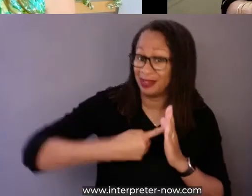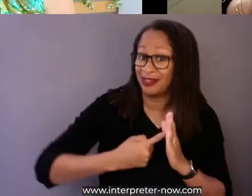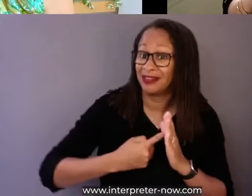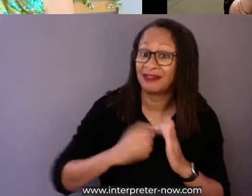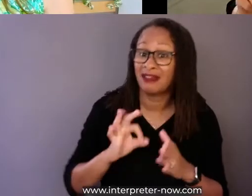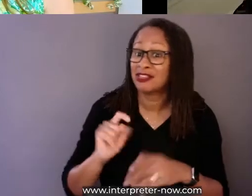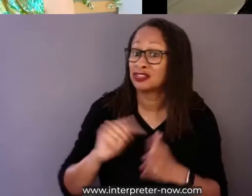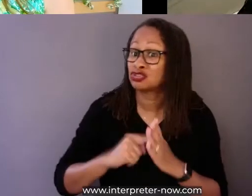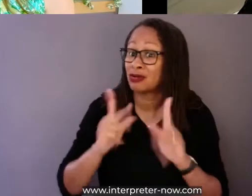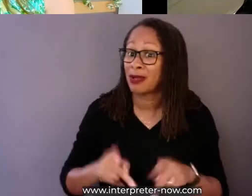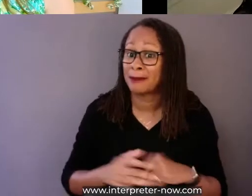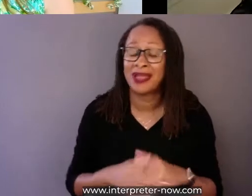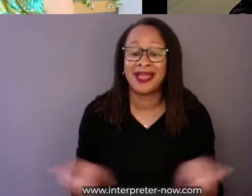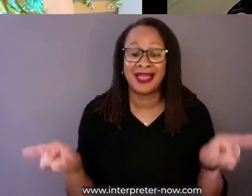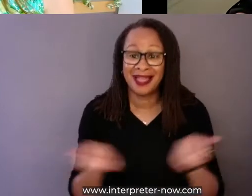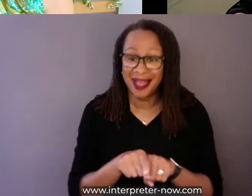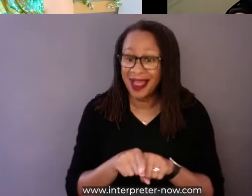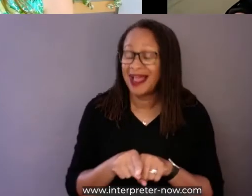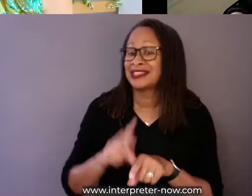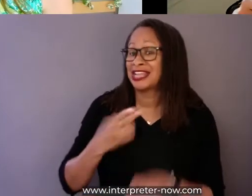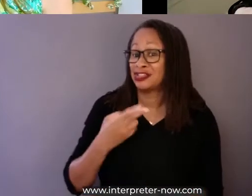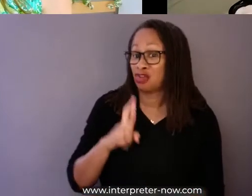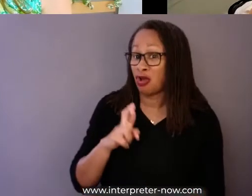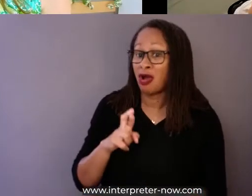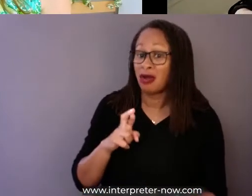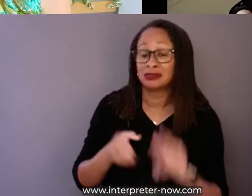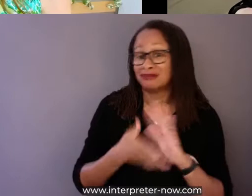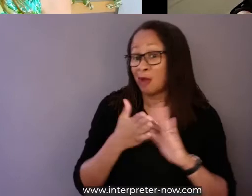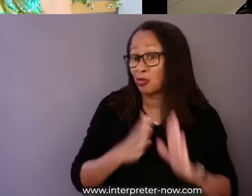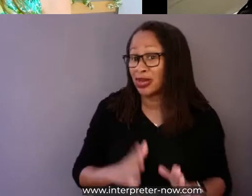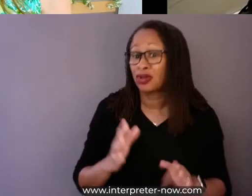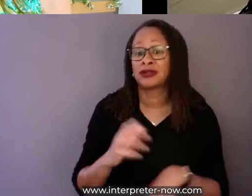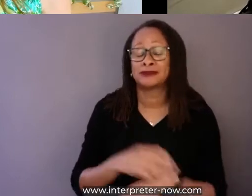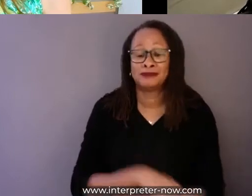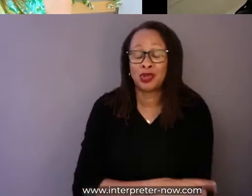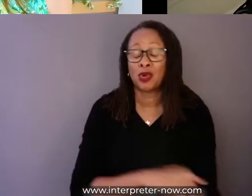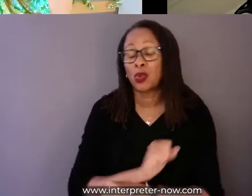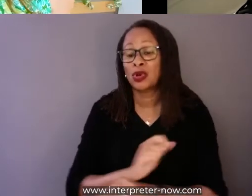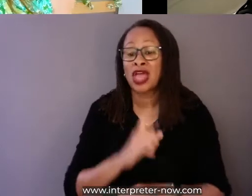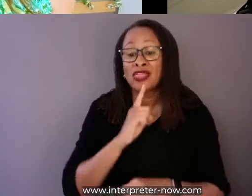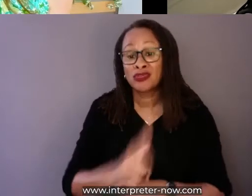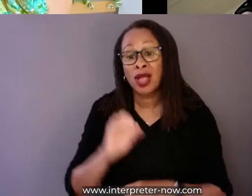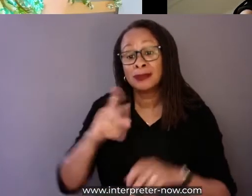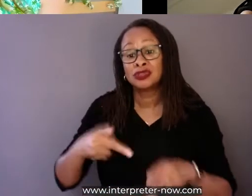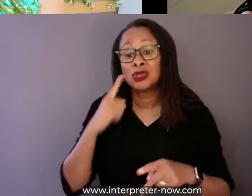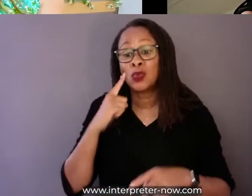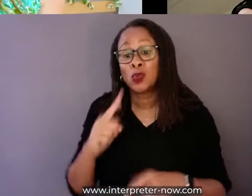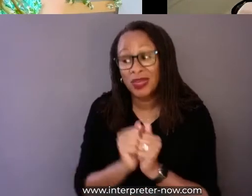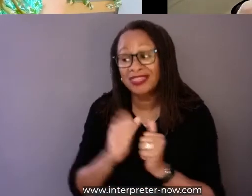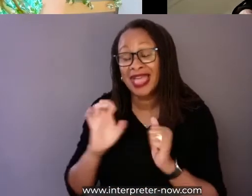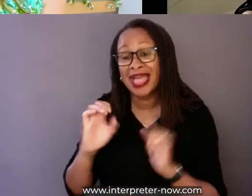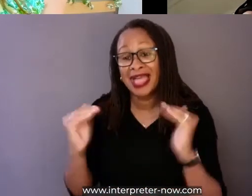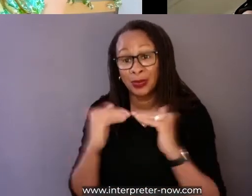practitioner, what I was noticing was the real opportunity with equity or stock options were